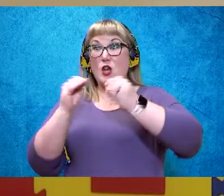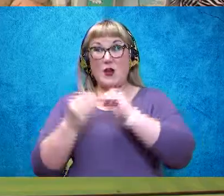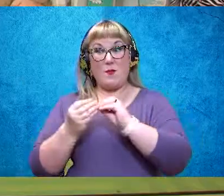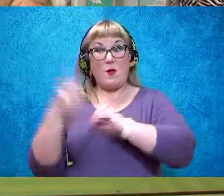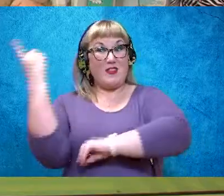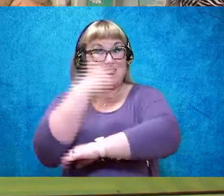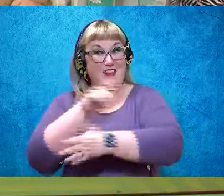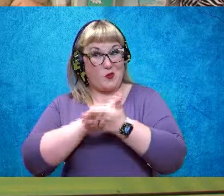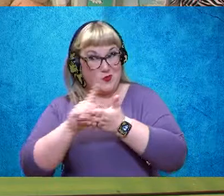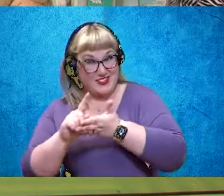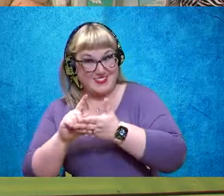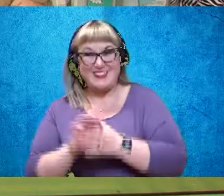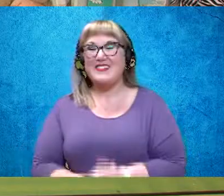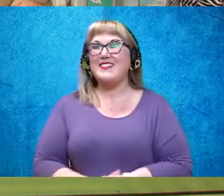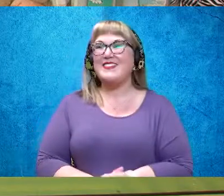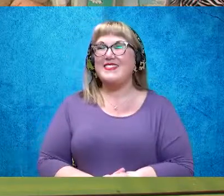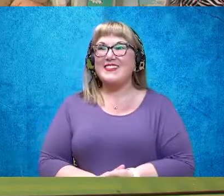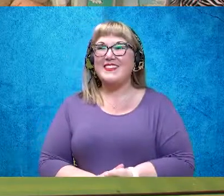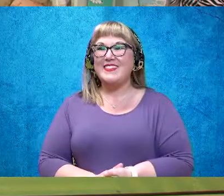week.